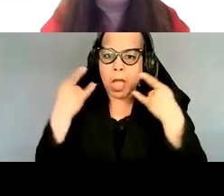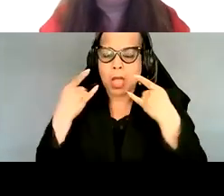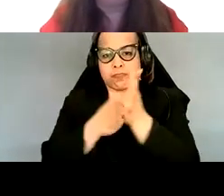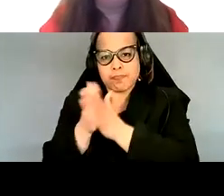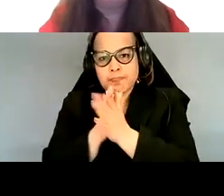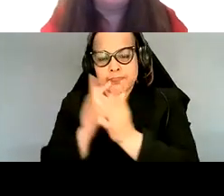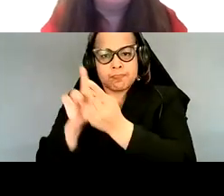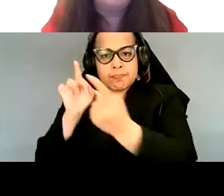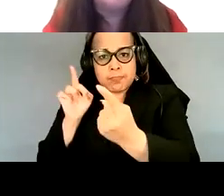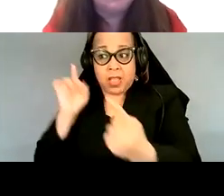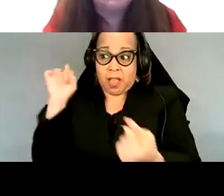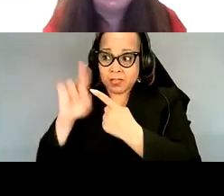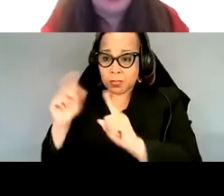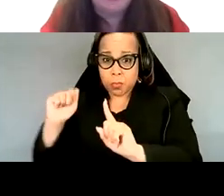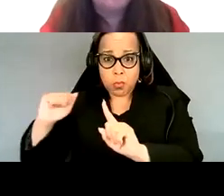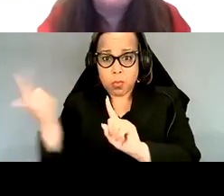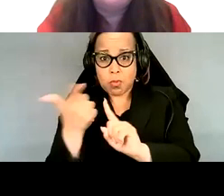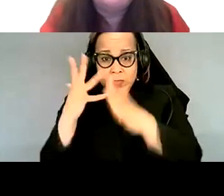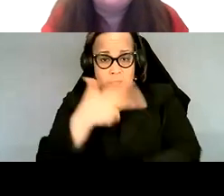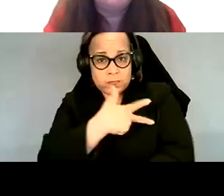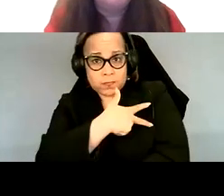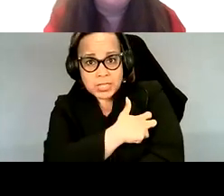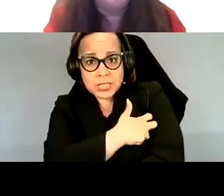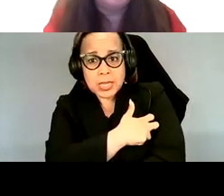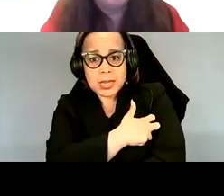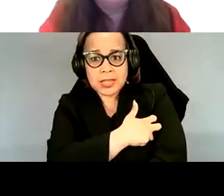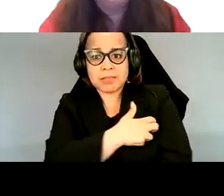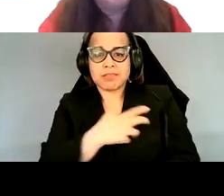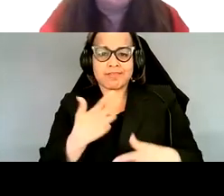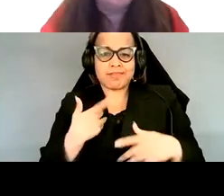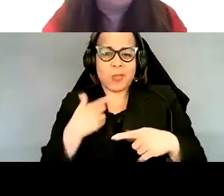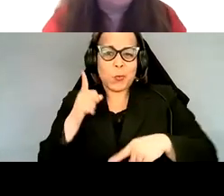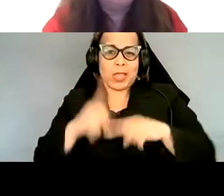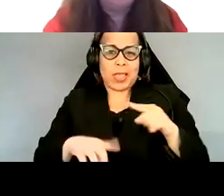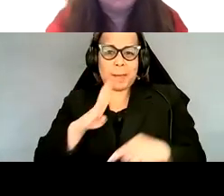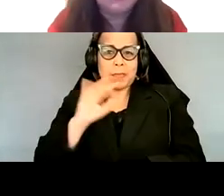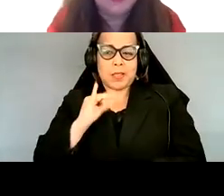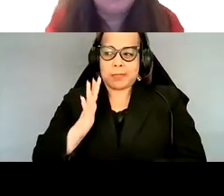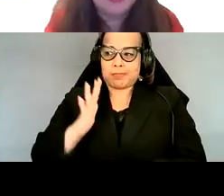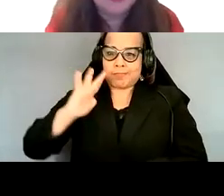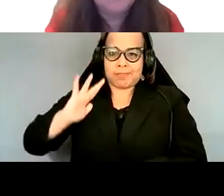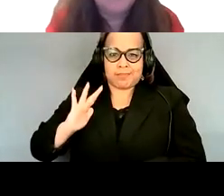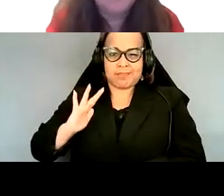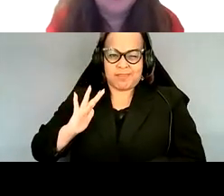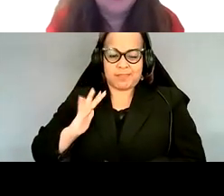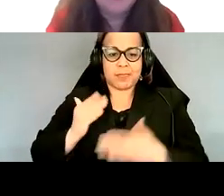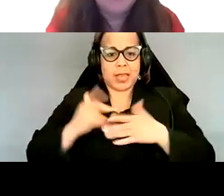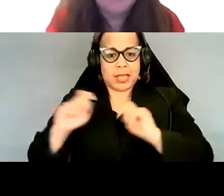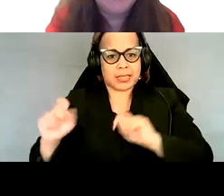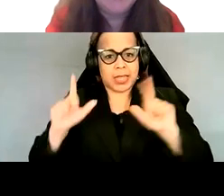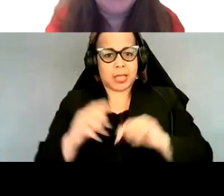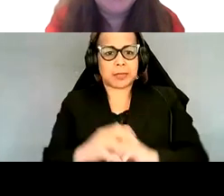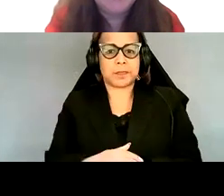until everyone is vaccinated, everybody is, we cannot be who we used to be. Next slide, please.